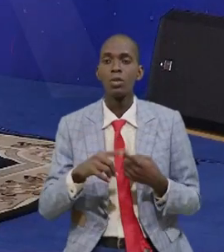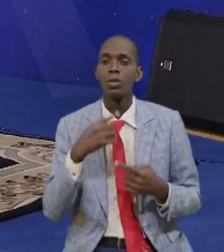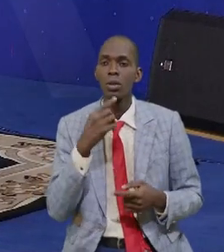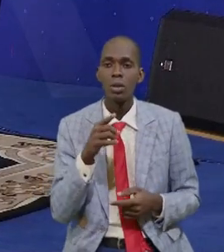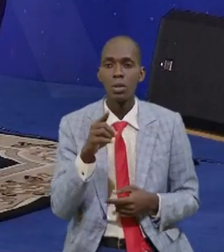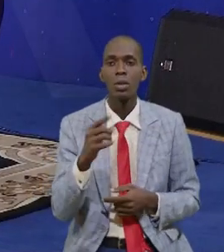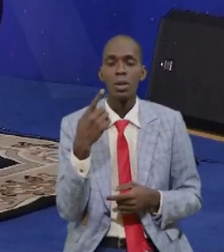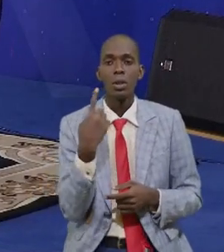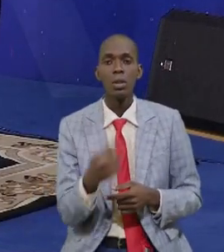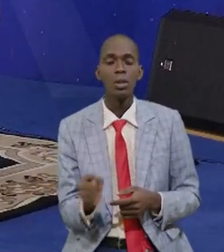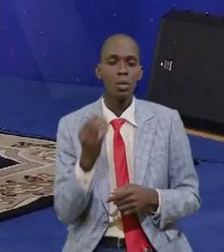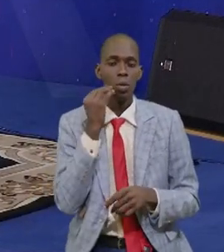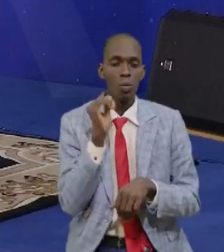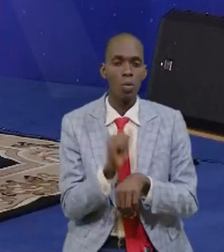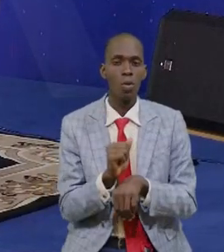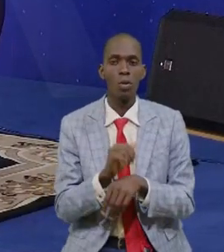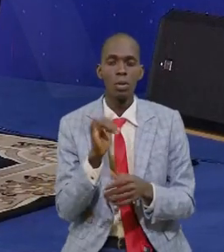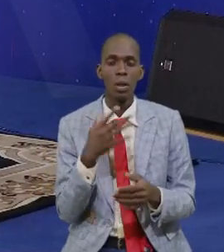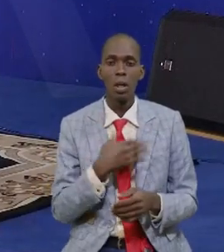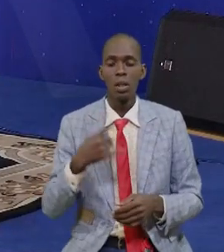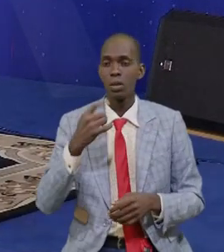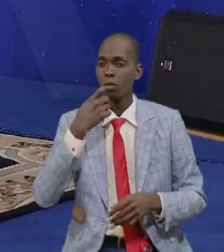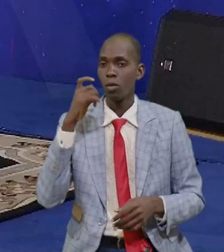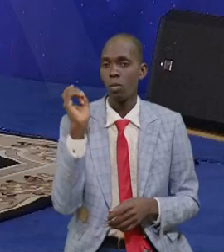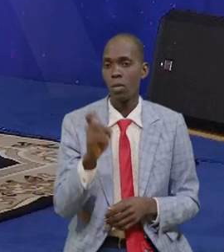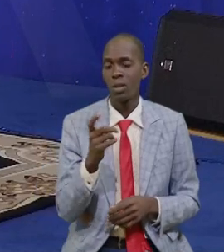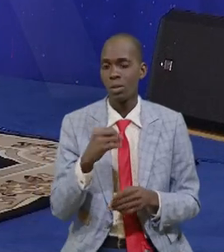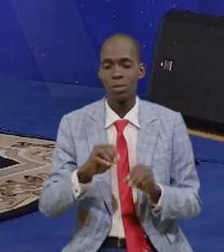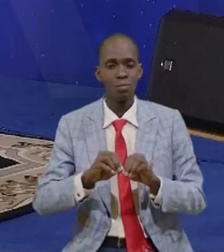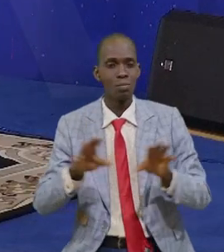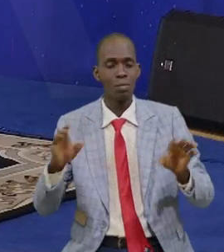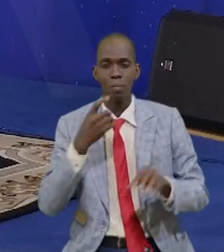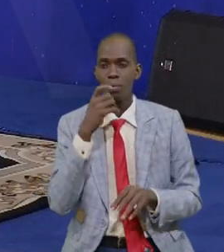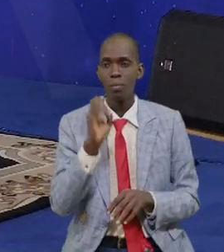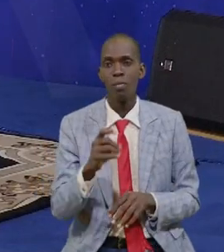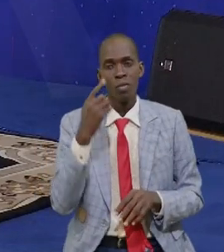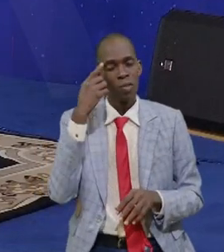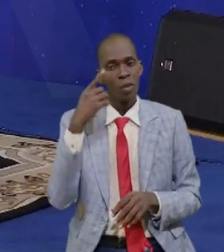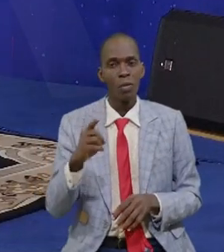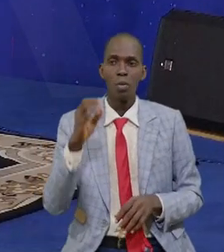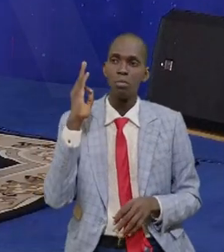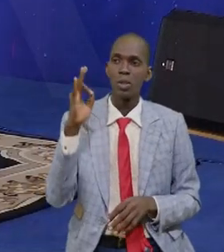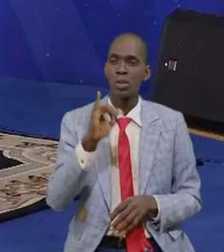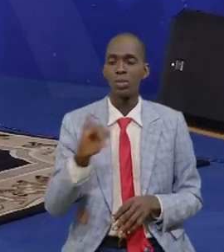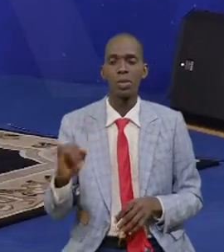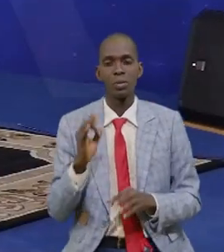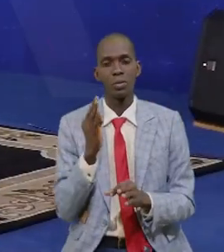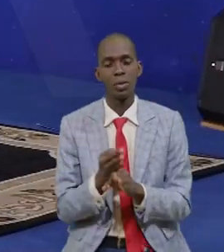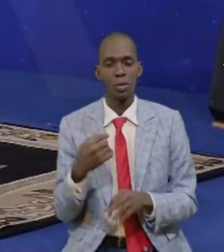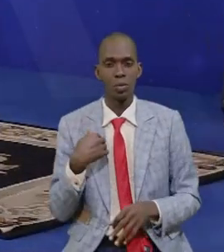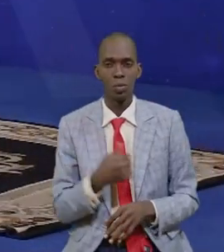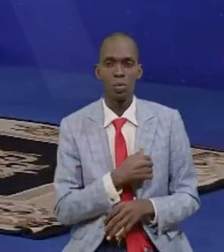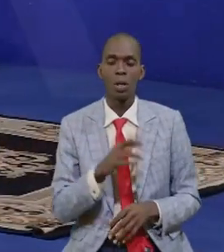mandate that he has given, the explicit mandate of ministering faith. We're ministering faith. We